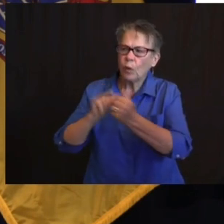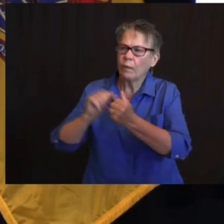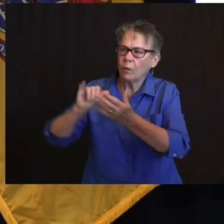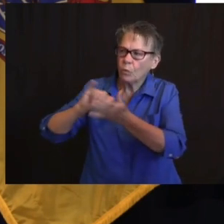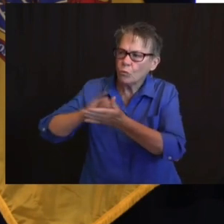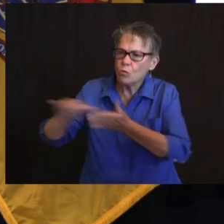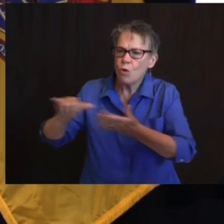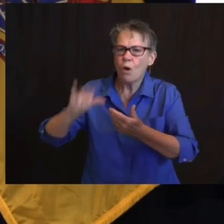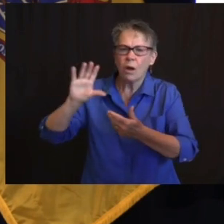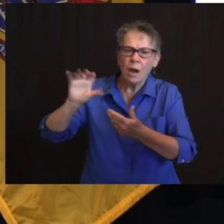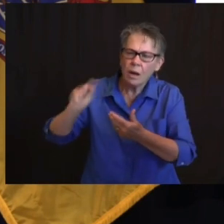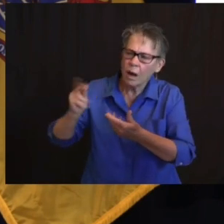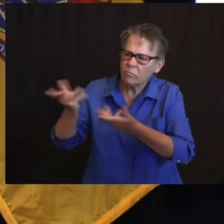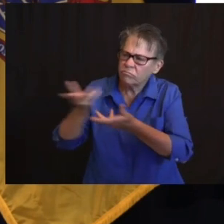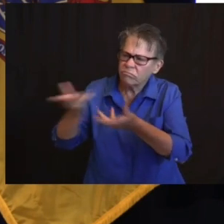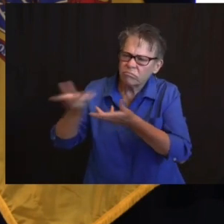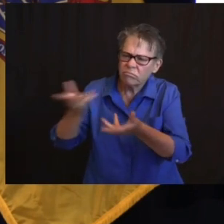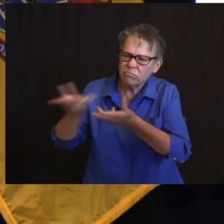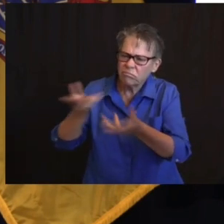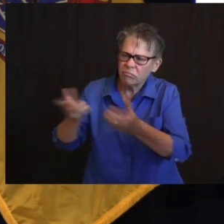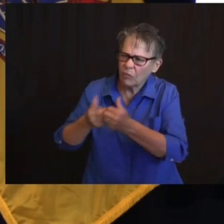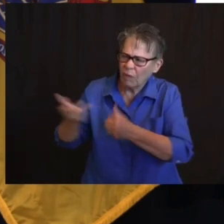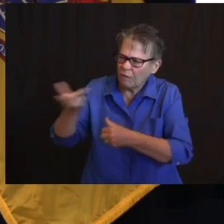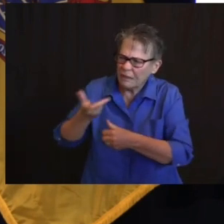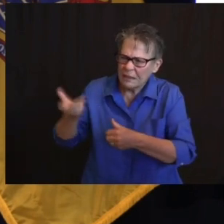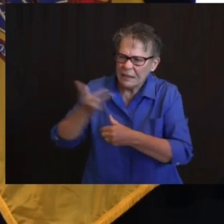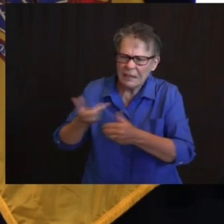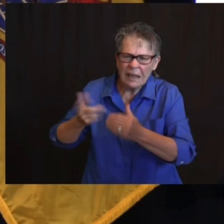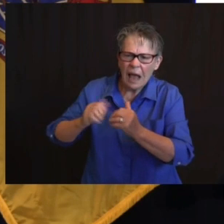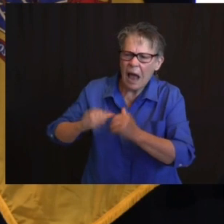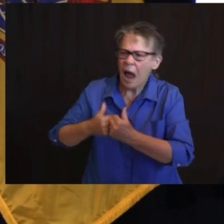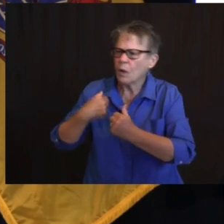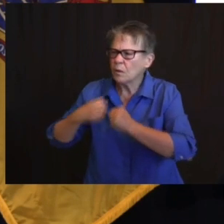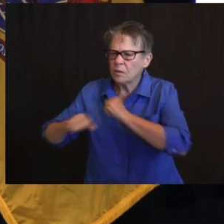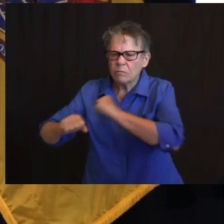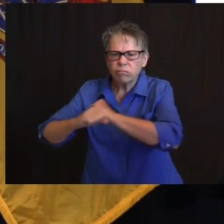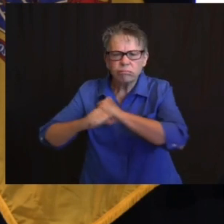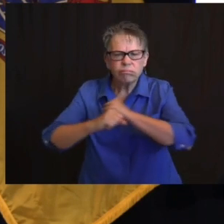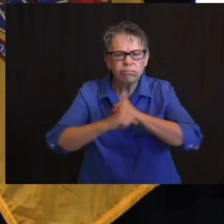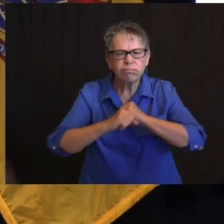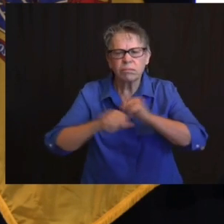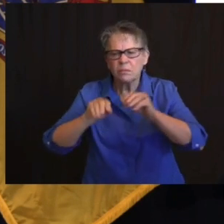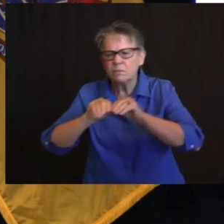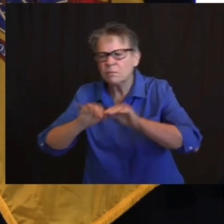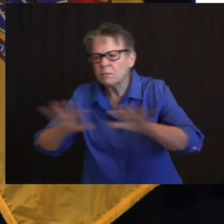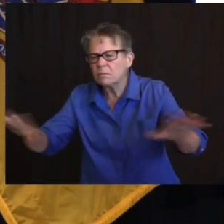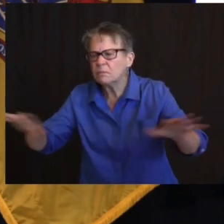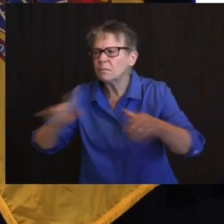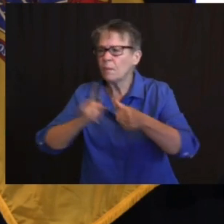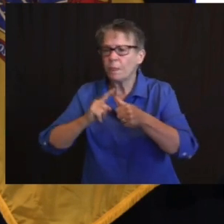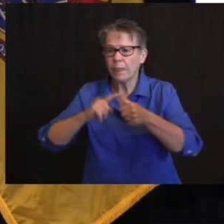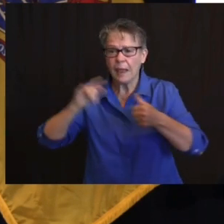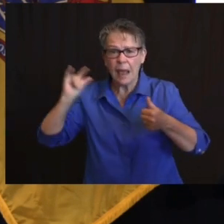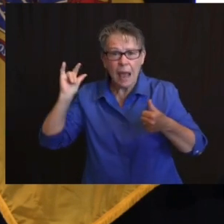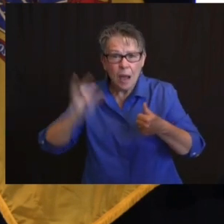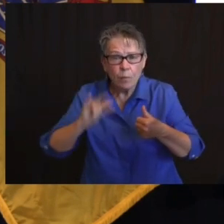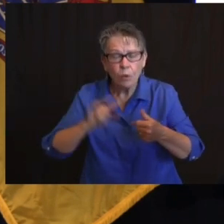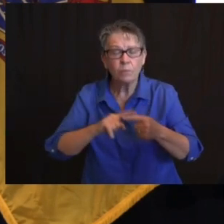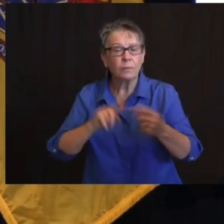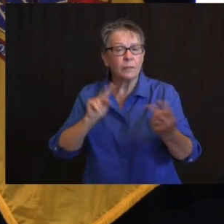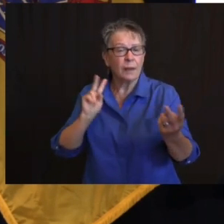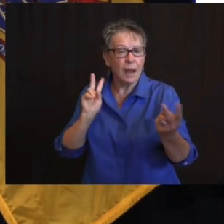relations campaign as part of this at airports, on highways, train stations. But it's most